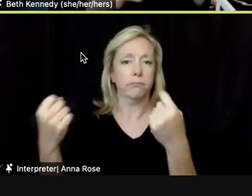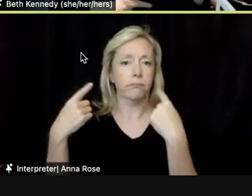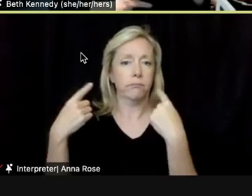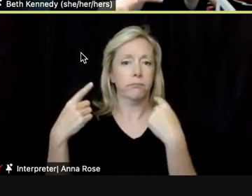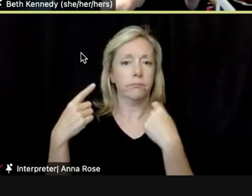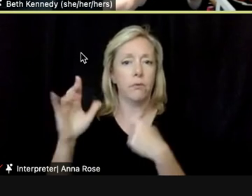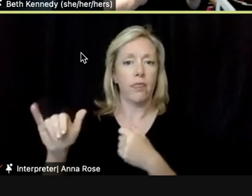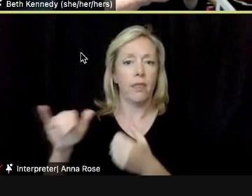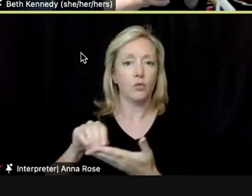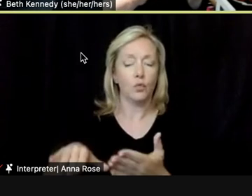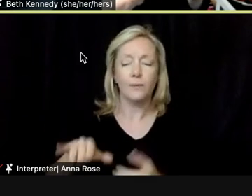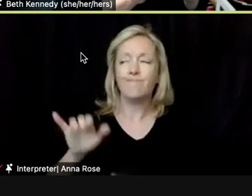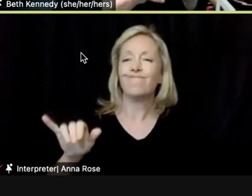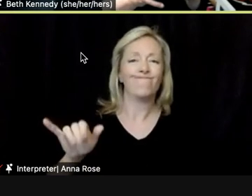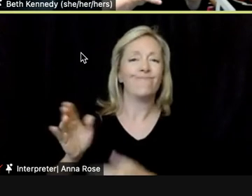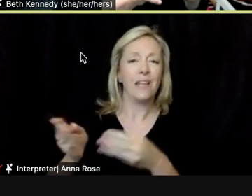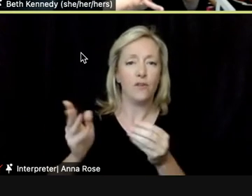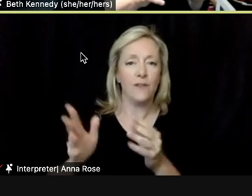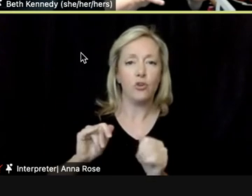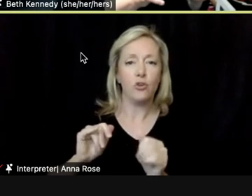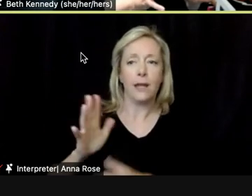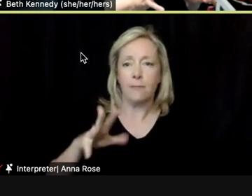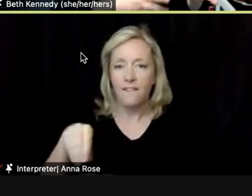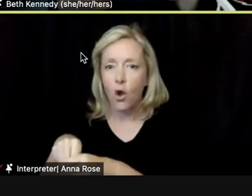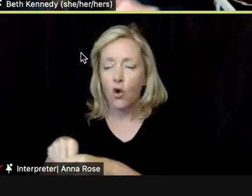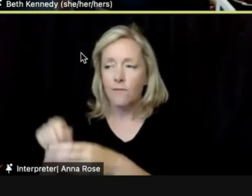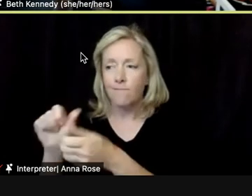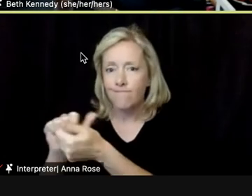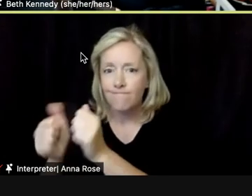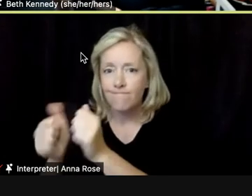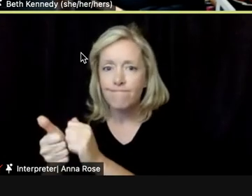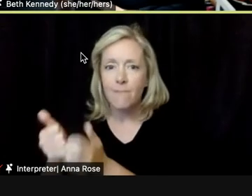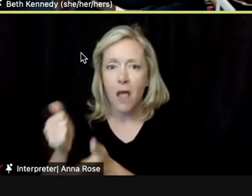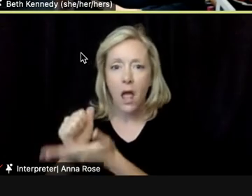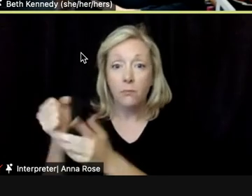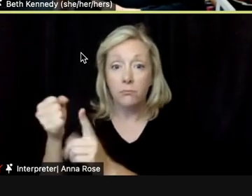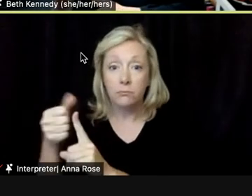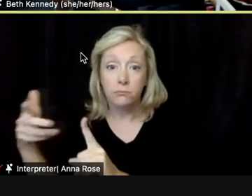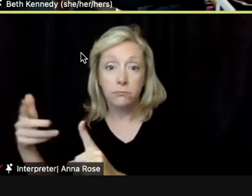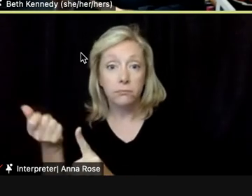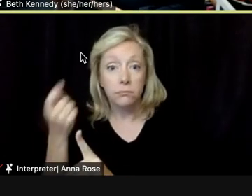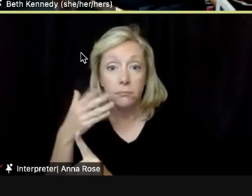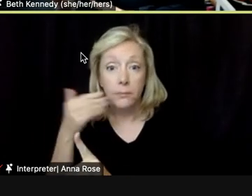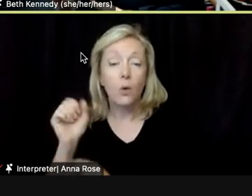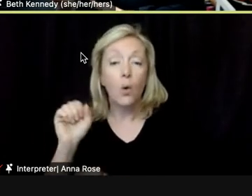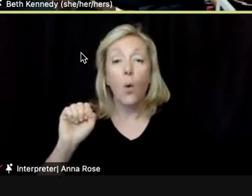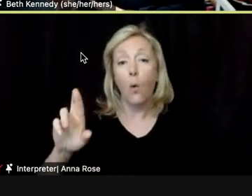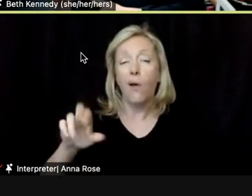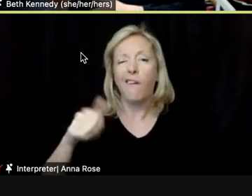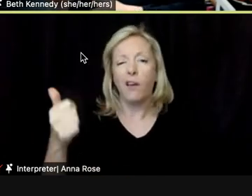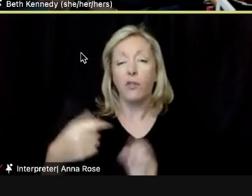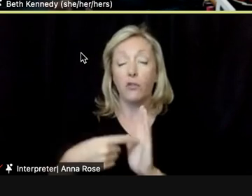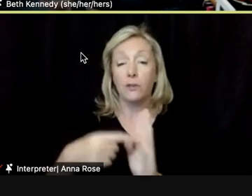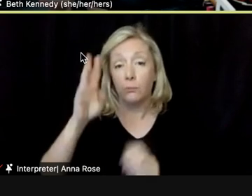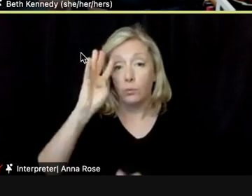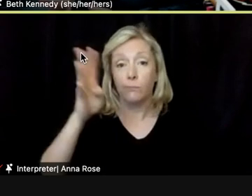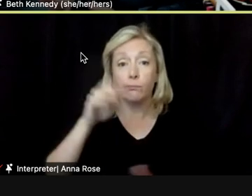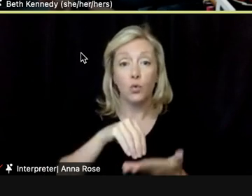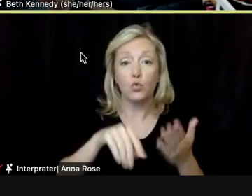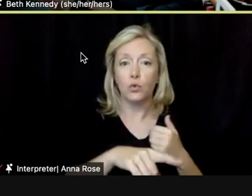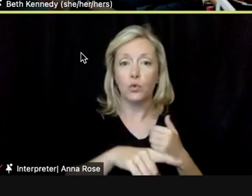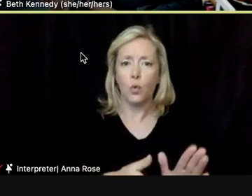quite there. And so the intervener can come in and make an adaptation. Or, you know, we've got this other student who needs